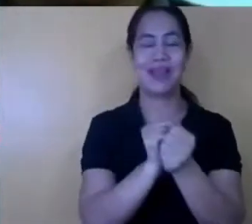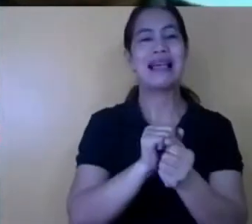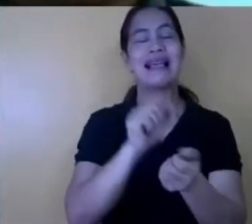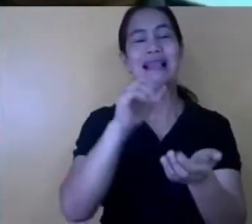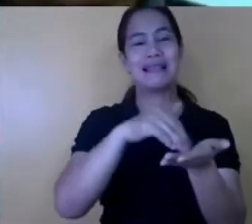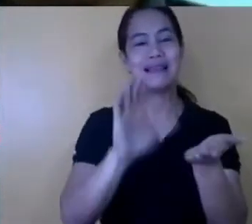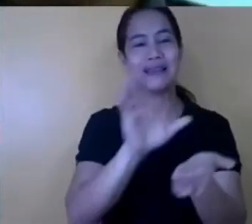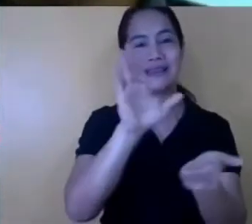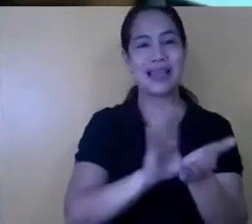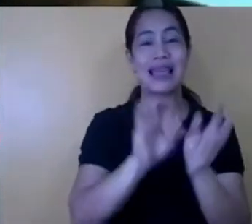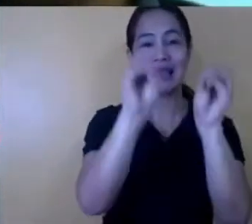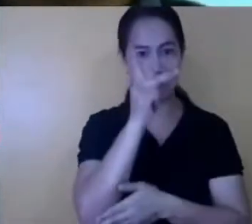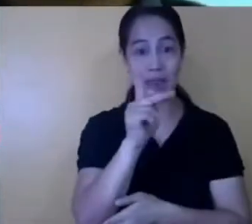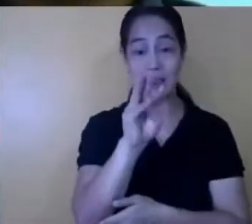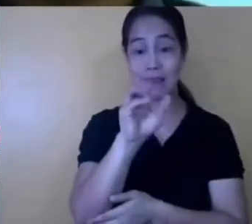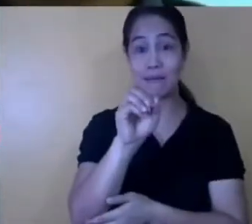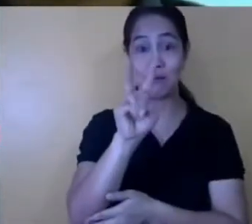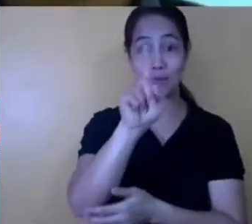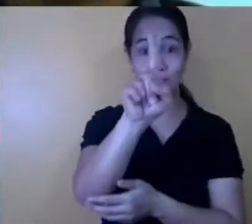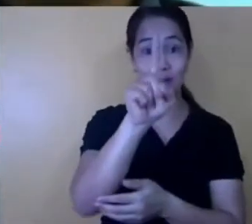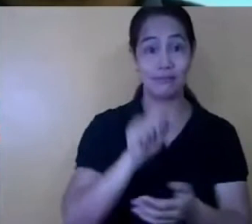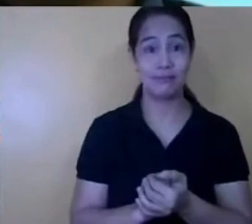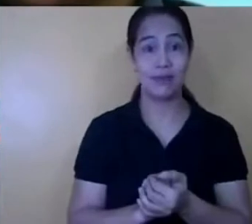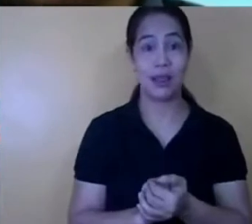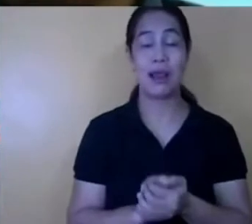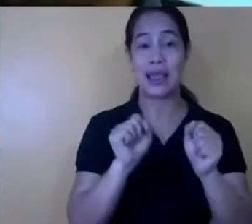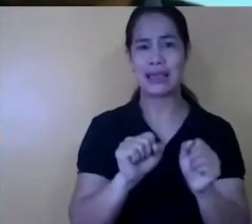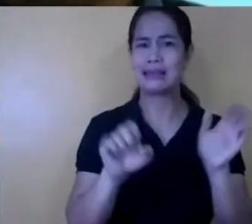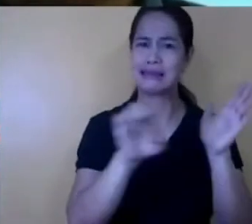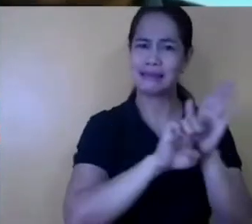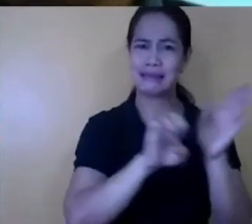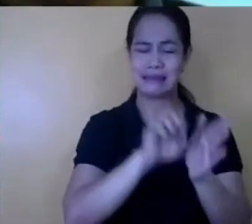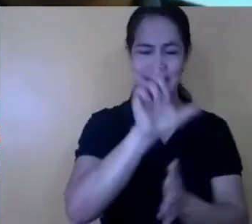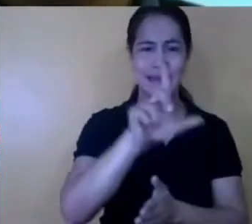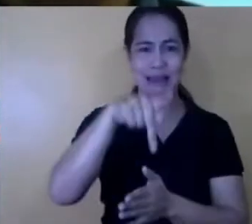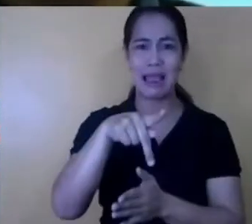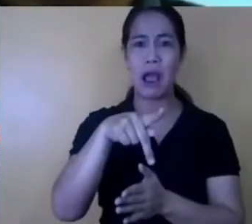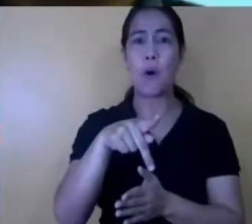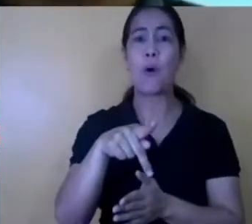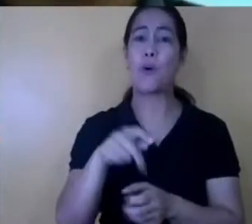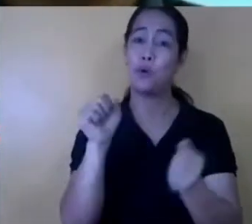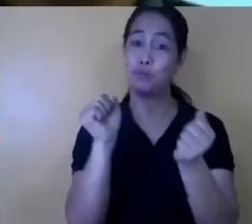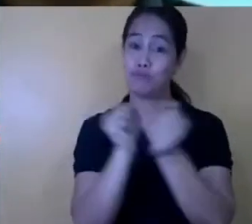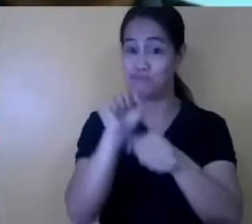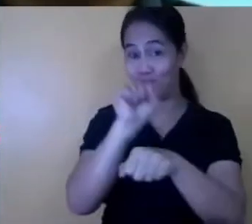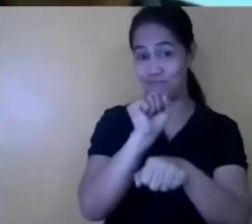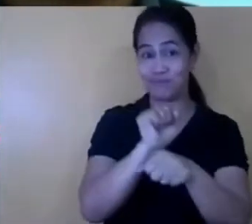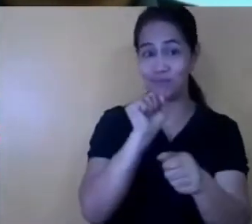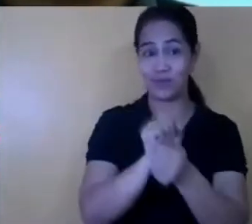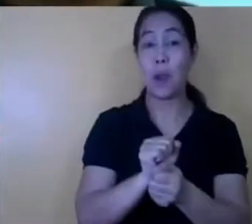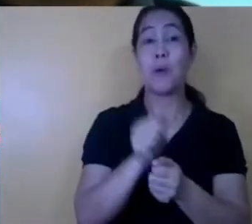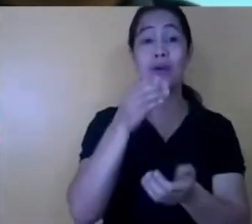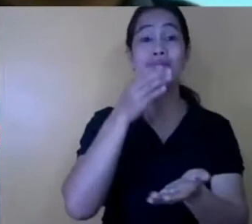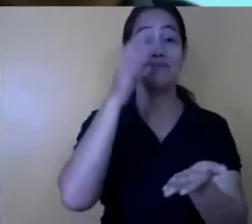philosophy. Your MOV1 is a sample lesson plan of colleague with annotations about